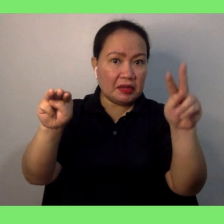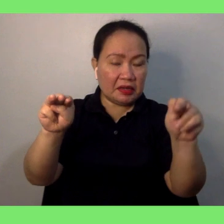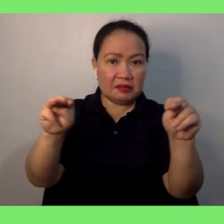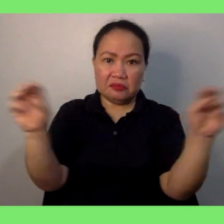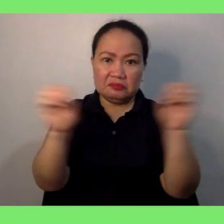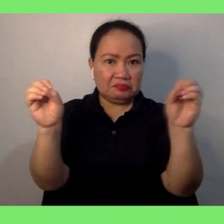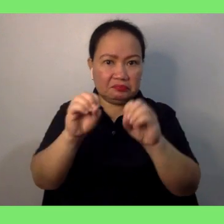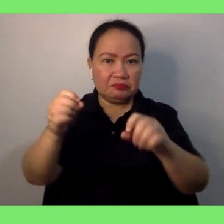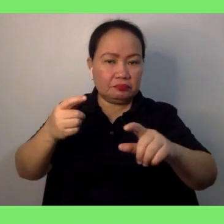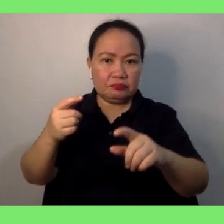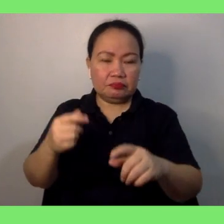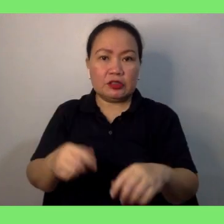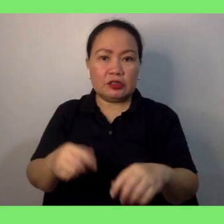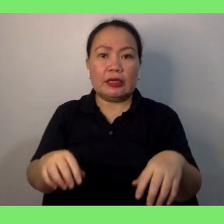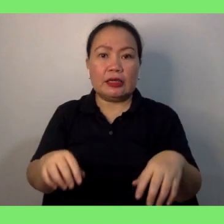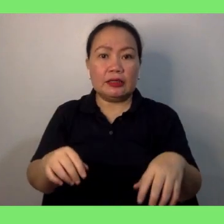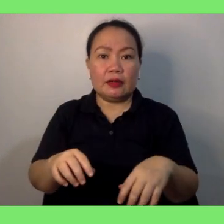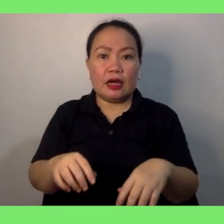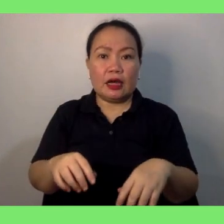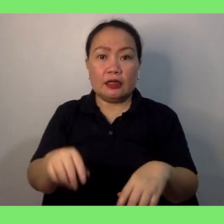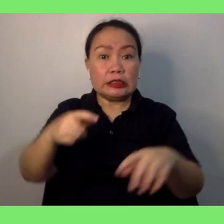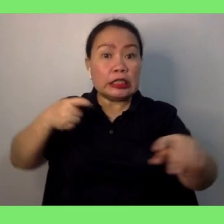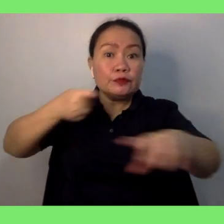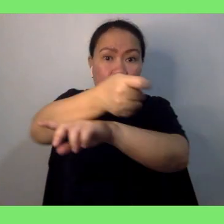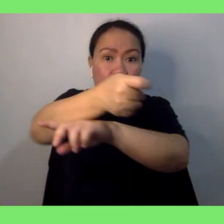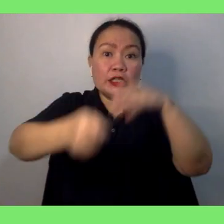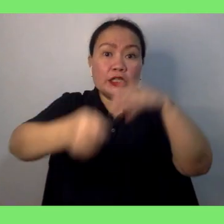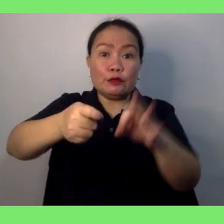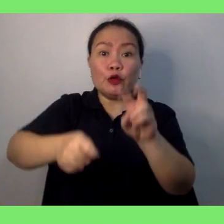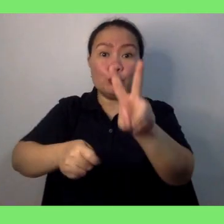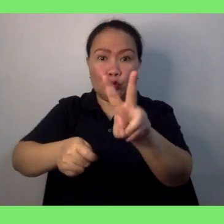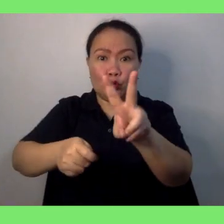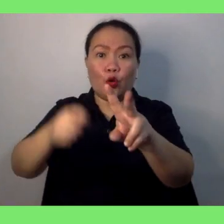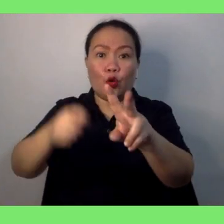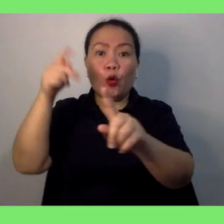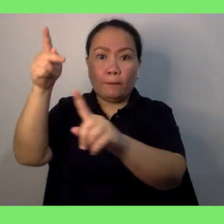dapat po two different points. Okay?